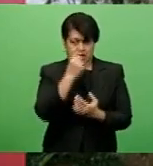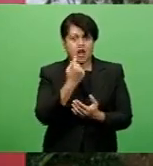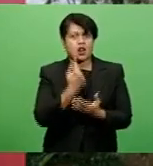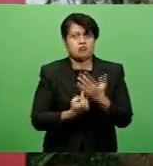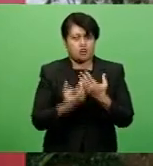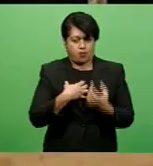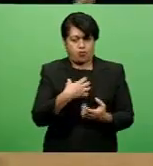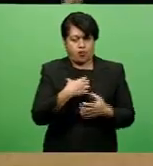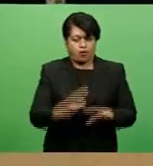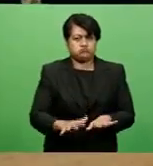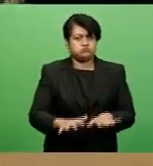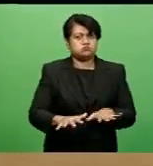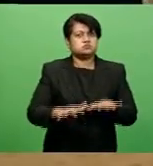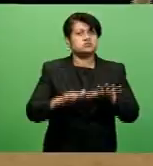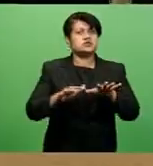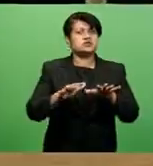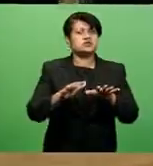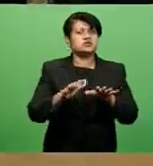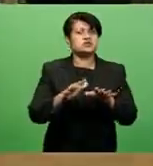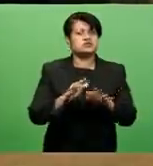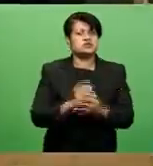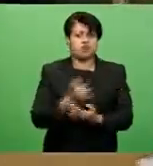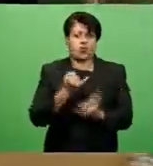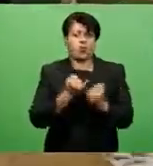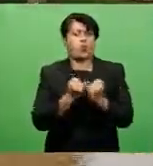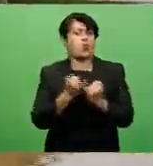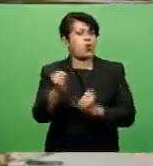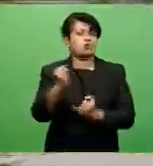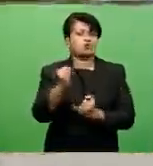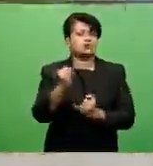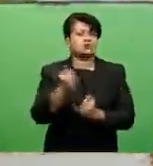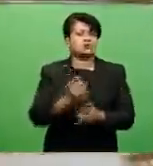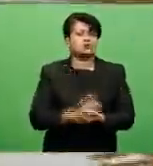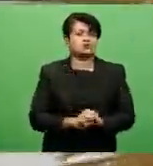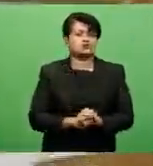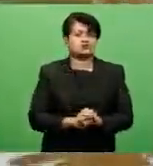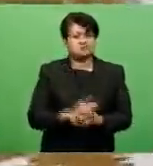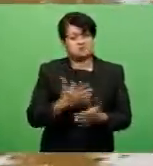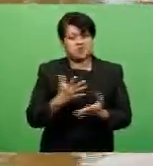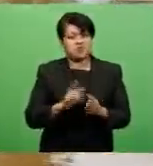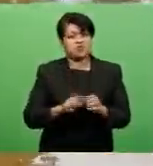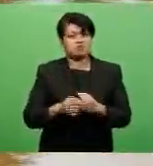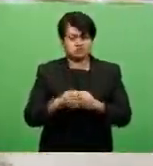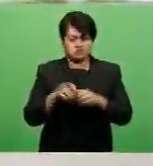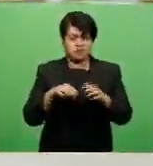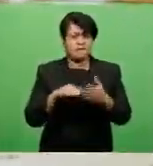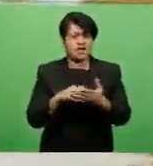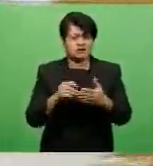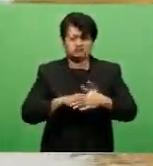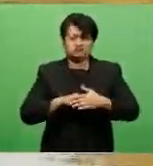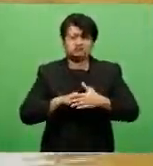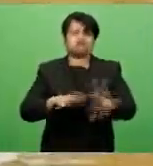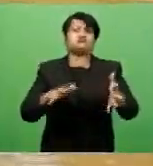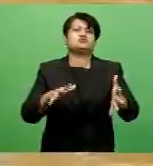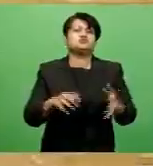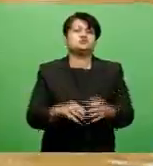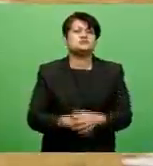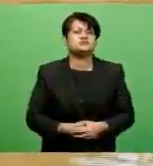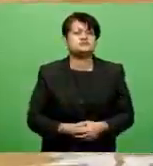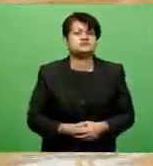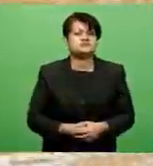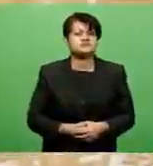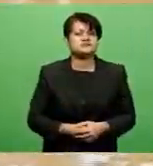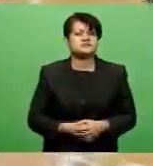water level to a critical stage and might burst its bank. Raindaveta adds some of